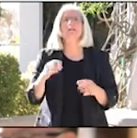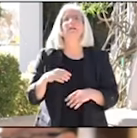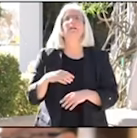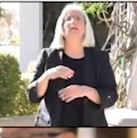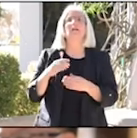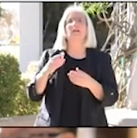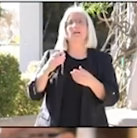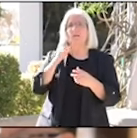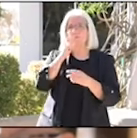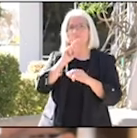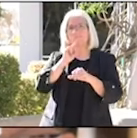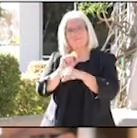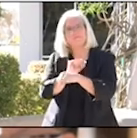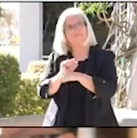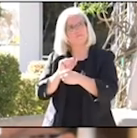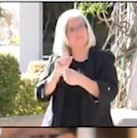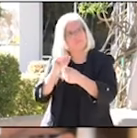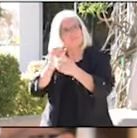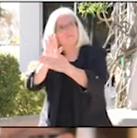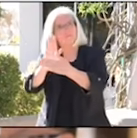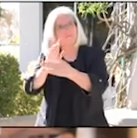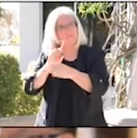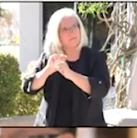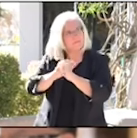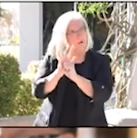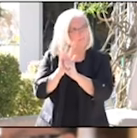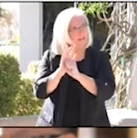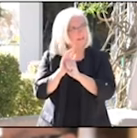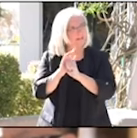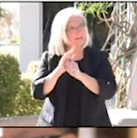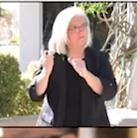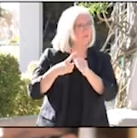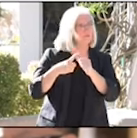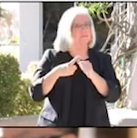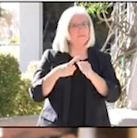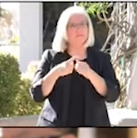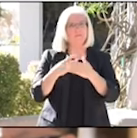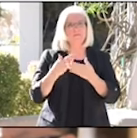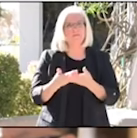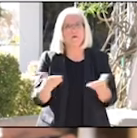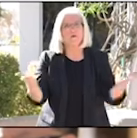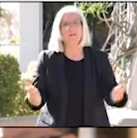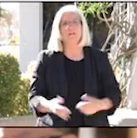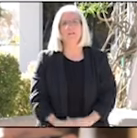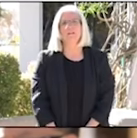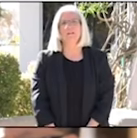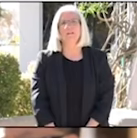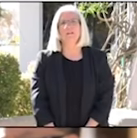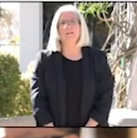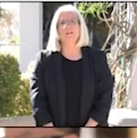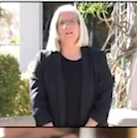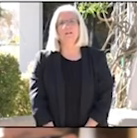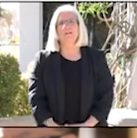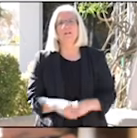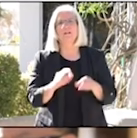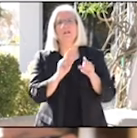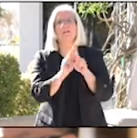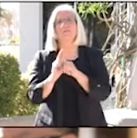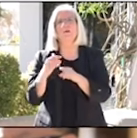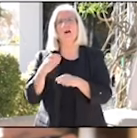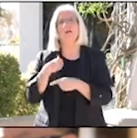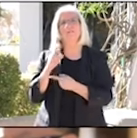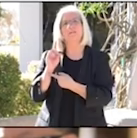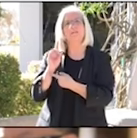Clara County. And speaking this afternoon with some important announcements and updates, joining me will be Dr. Sarah Cody,